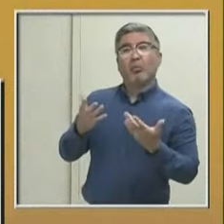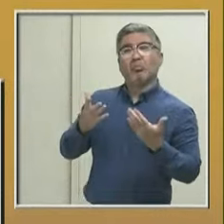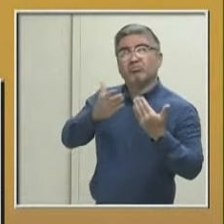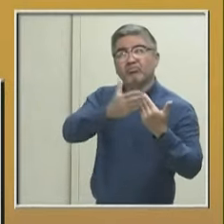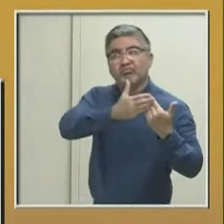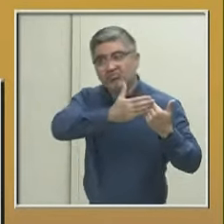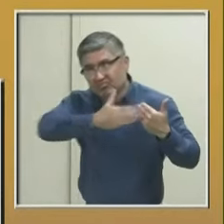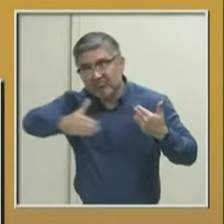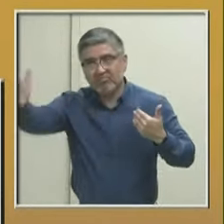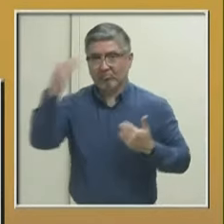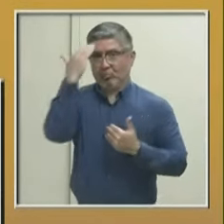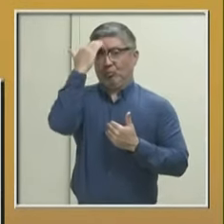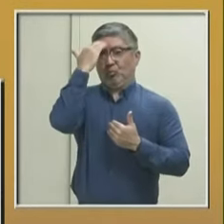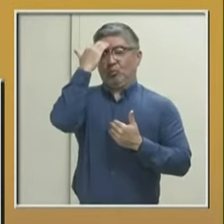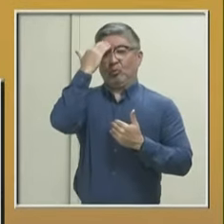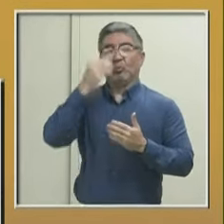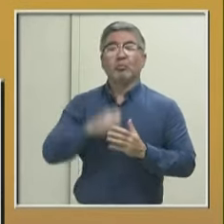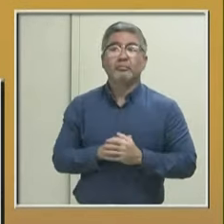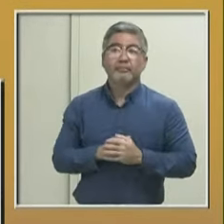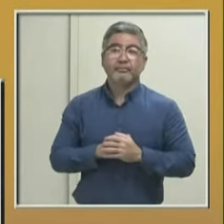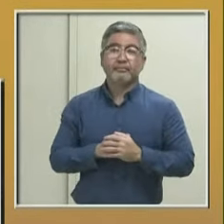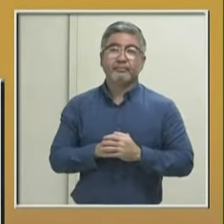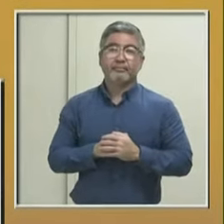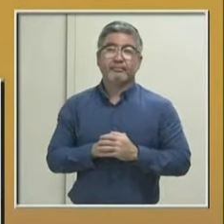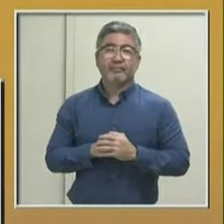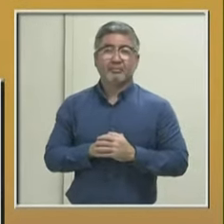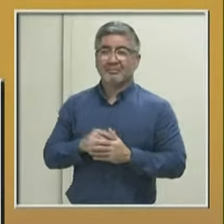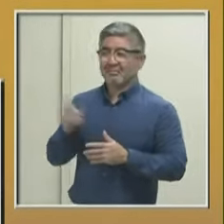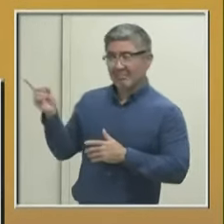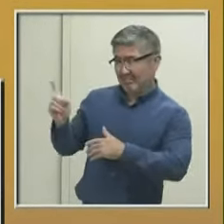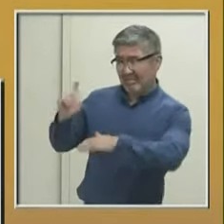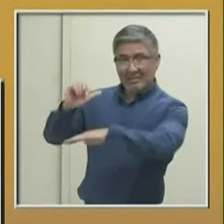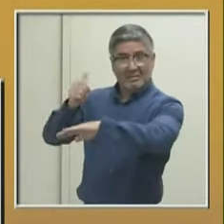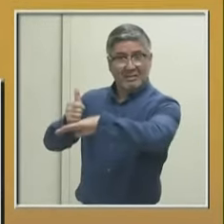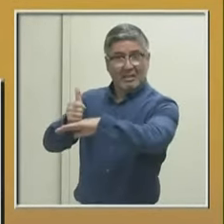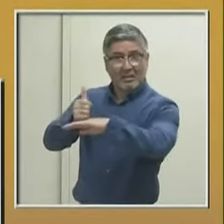it's organized in a fashion that you can use it to